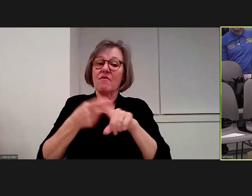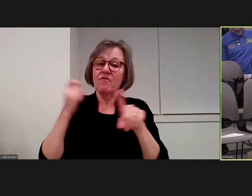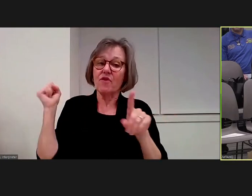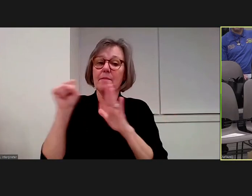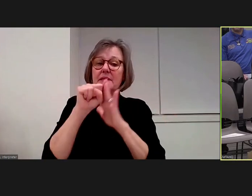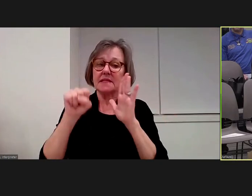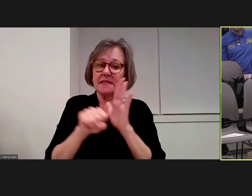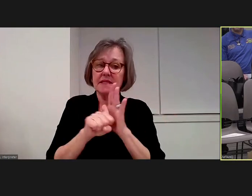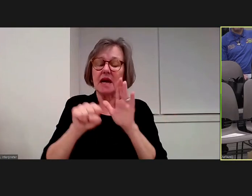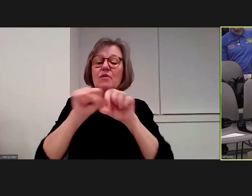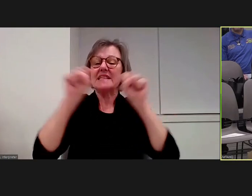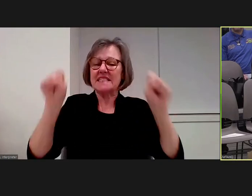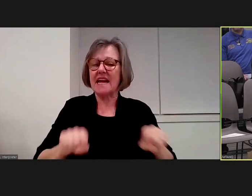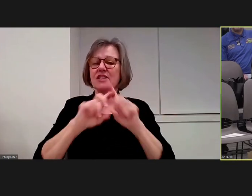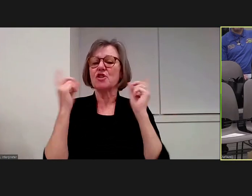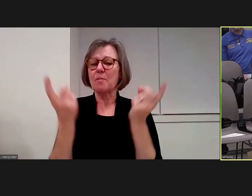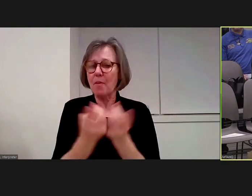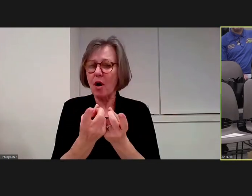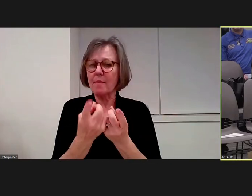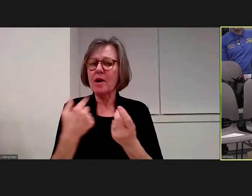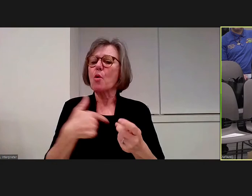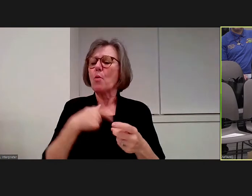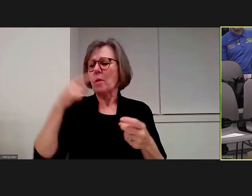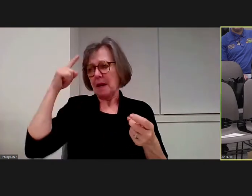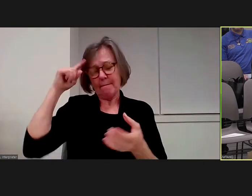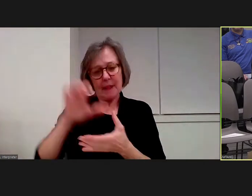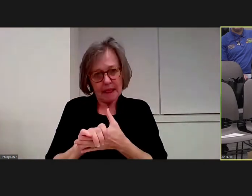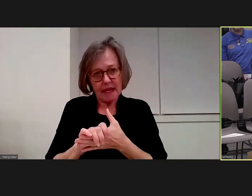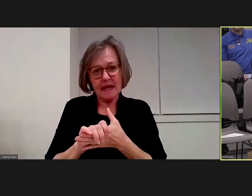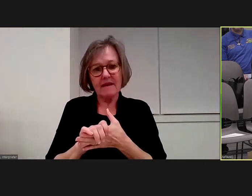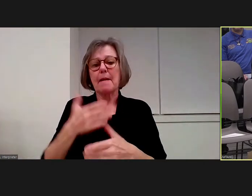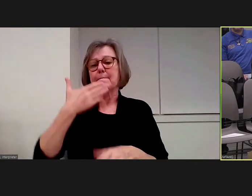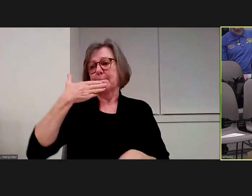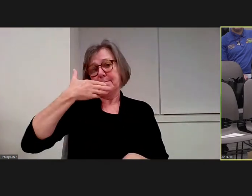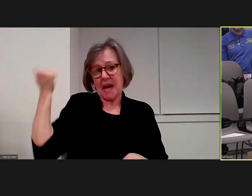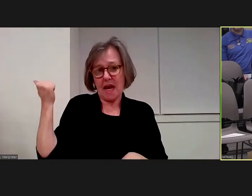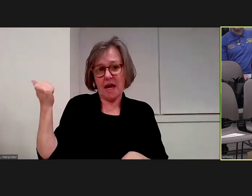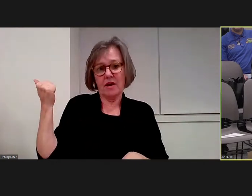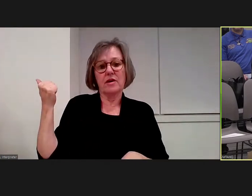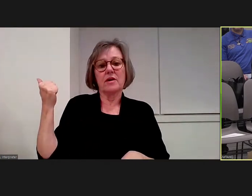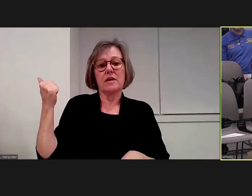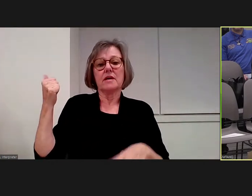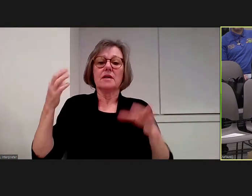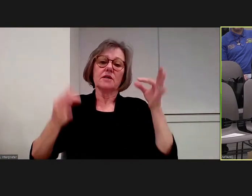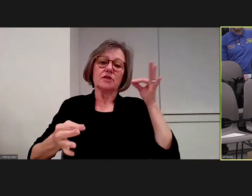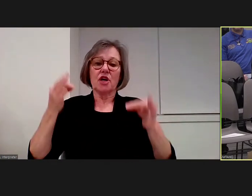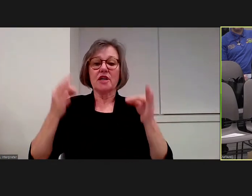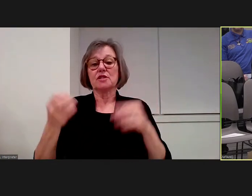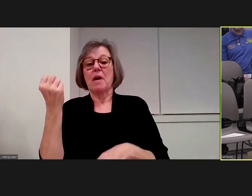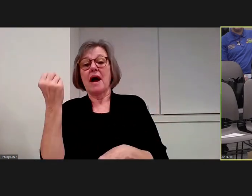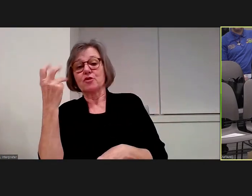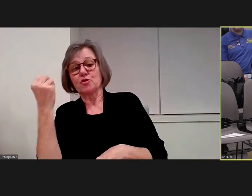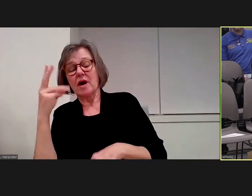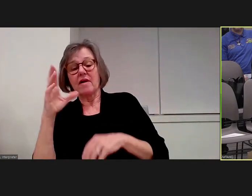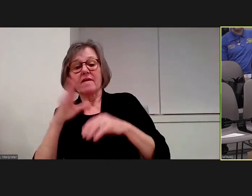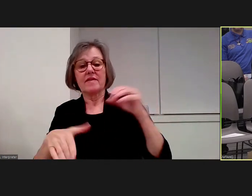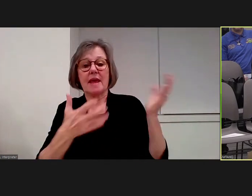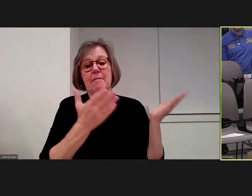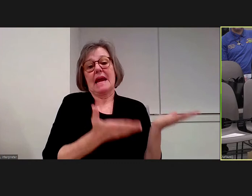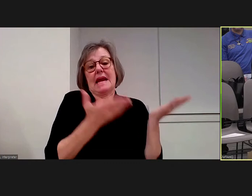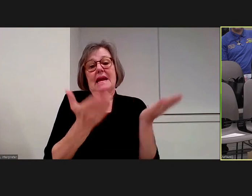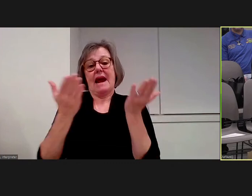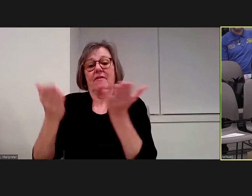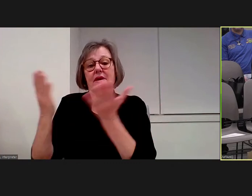stations department. And we believe that it is better to be judged by 12 than to be carried